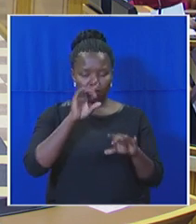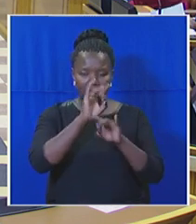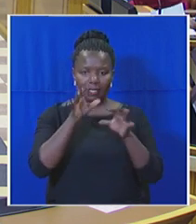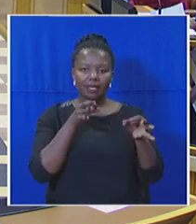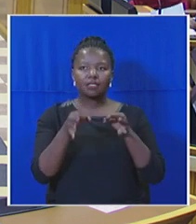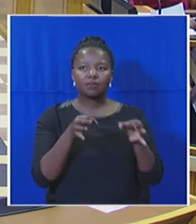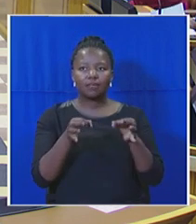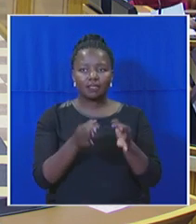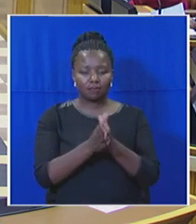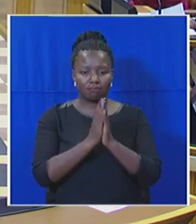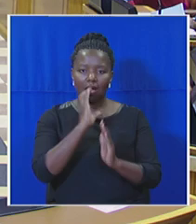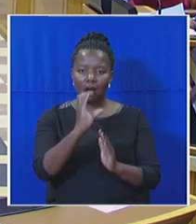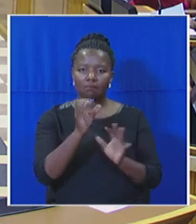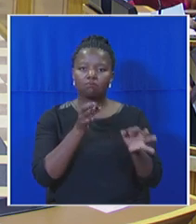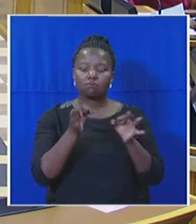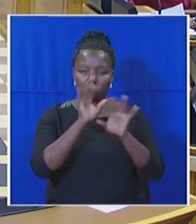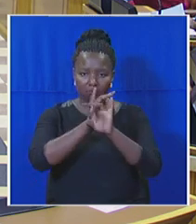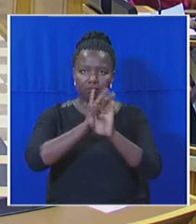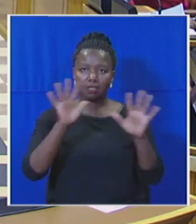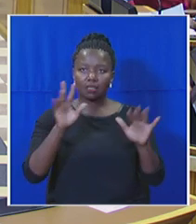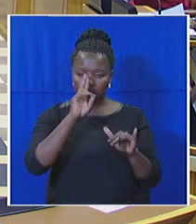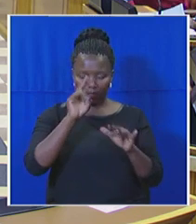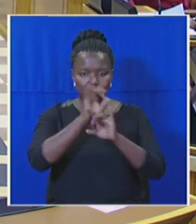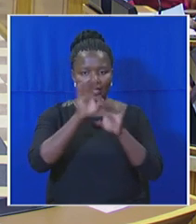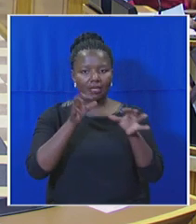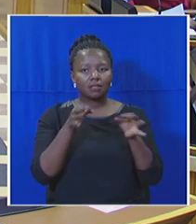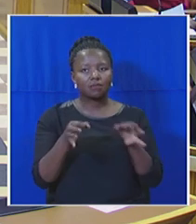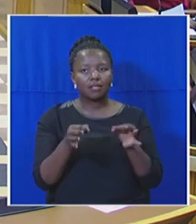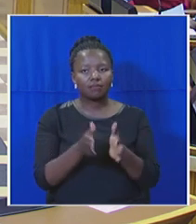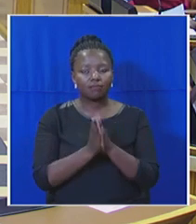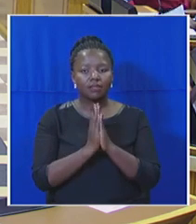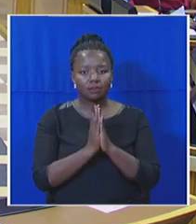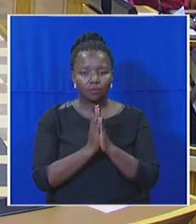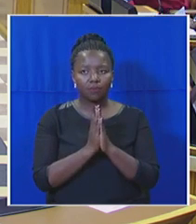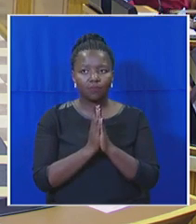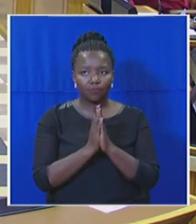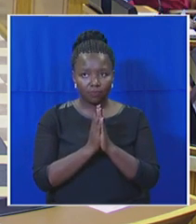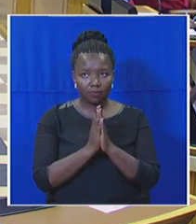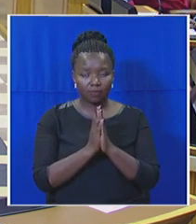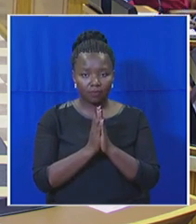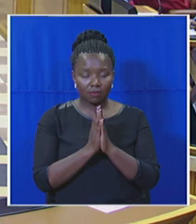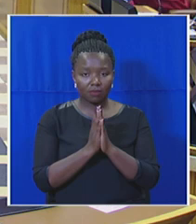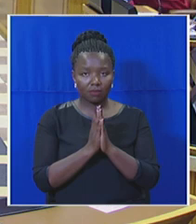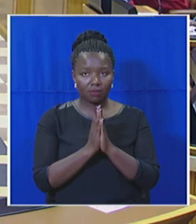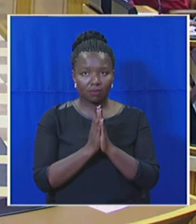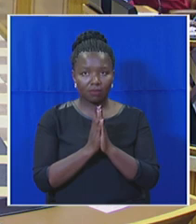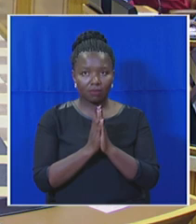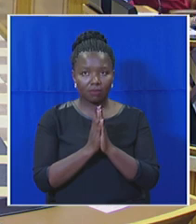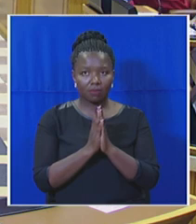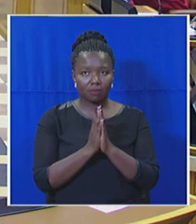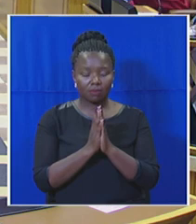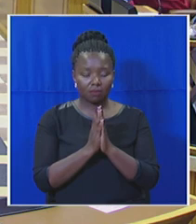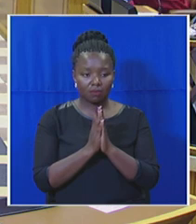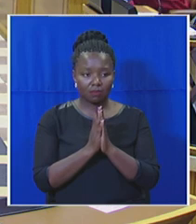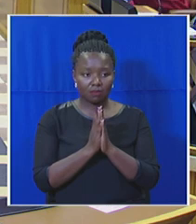question. You then need to clarify us on this question. Can I continue to address you, Speaker? Can I